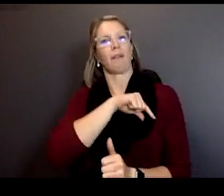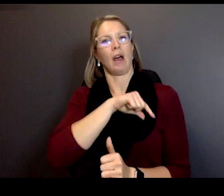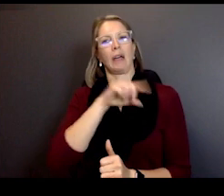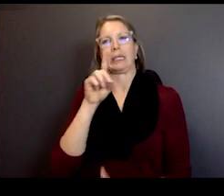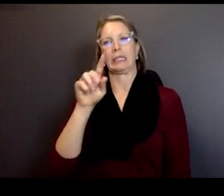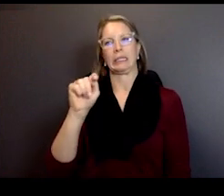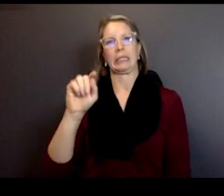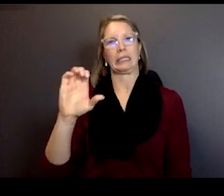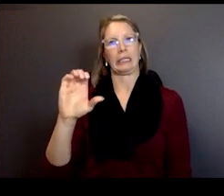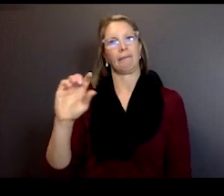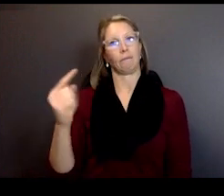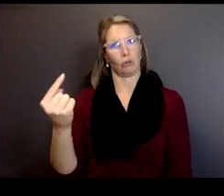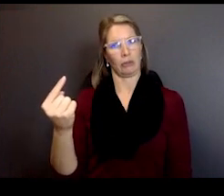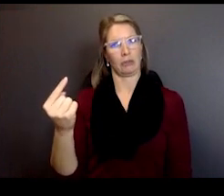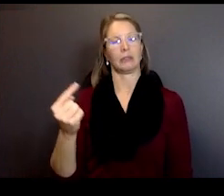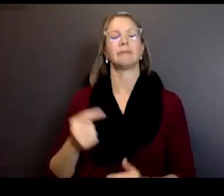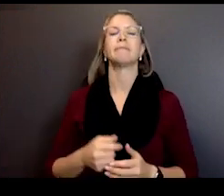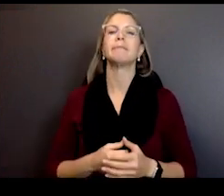for the DTC.